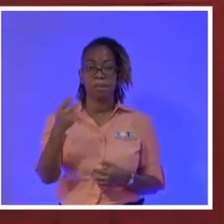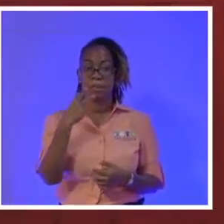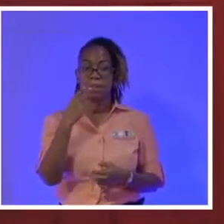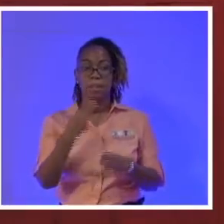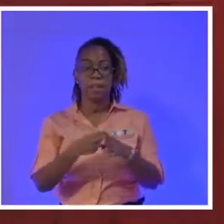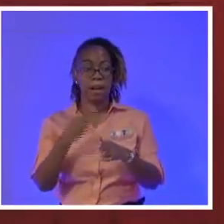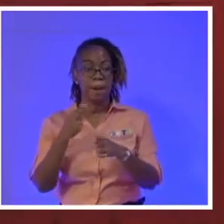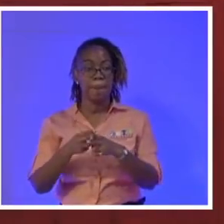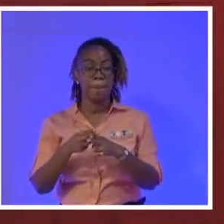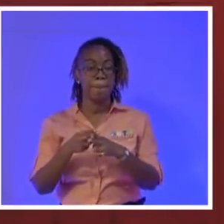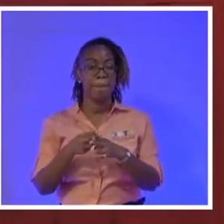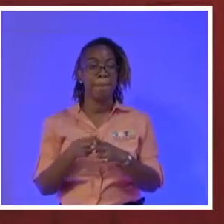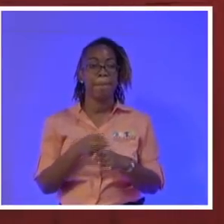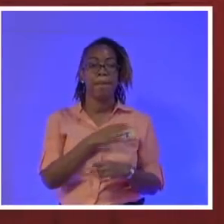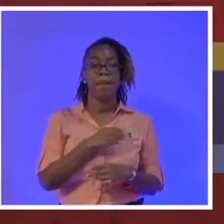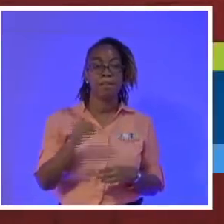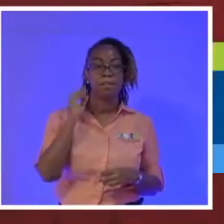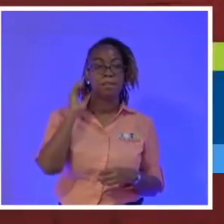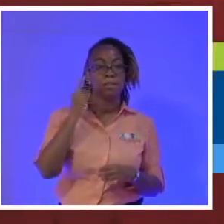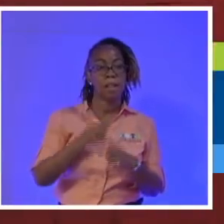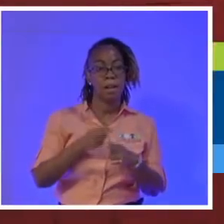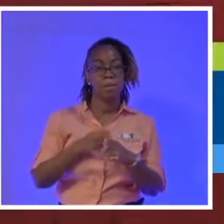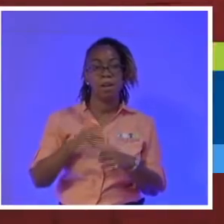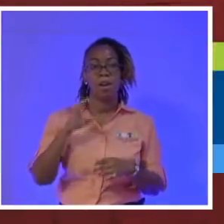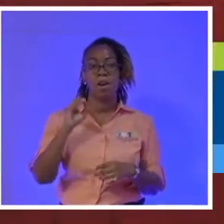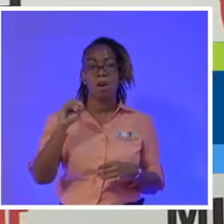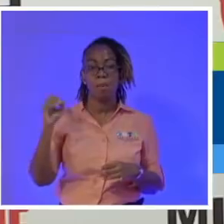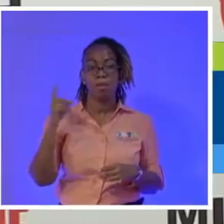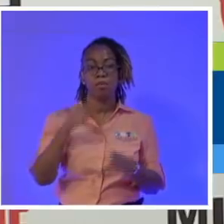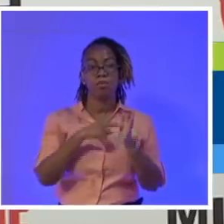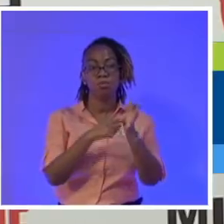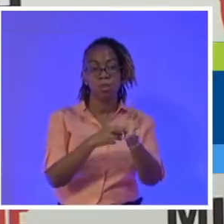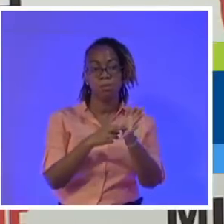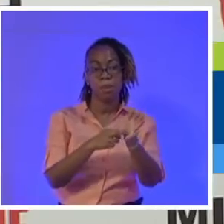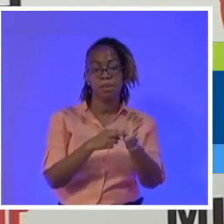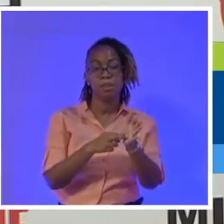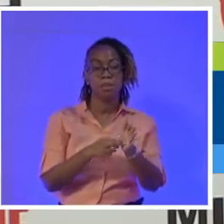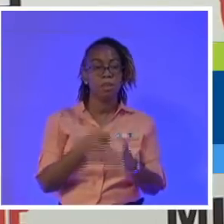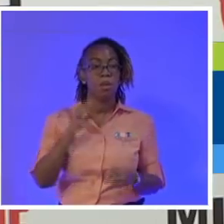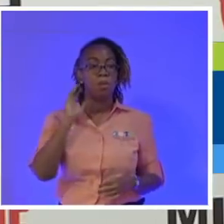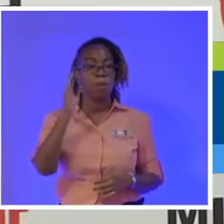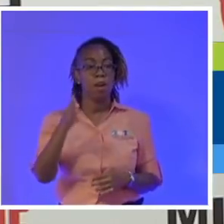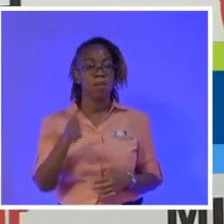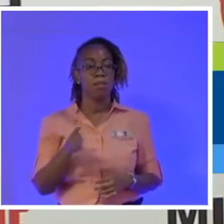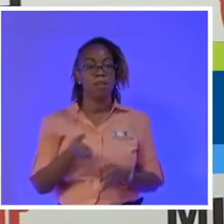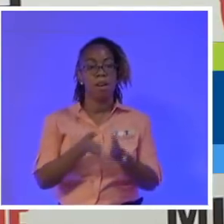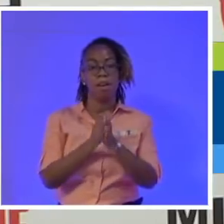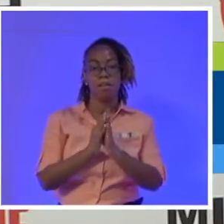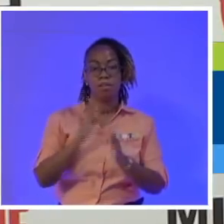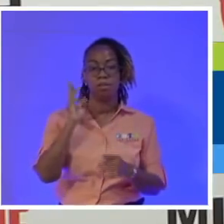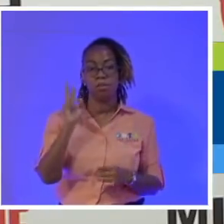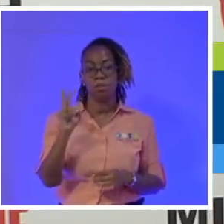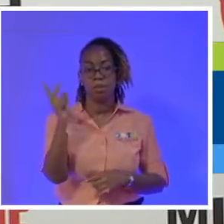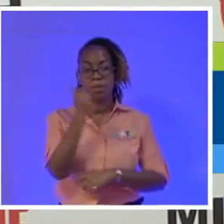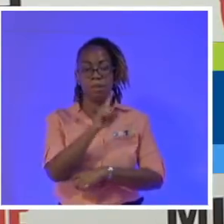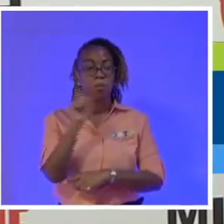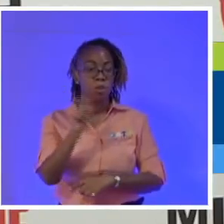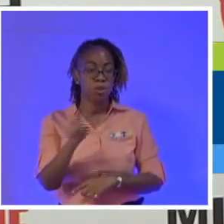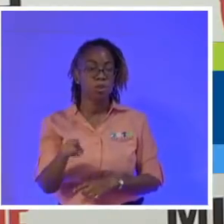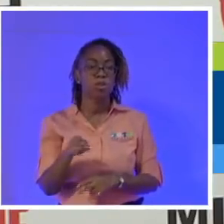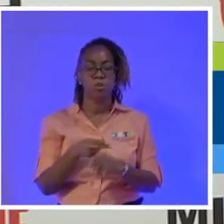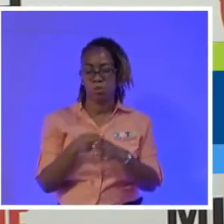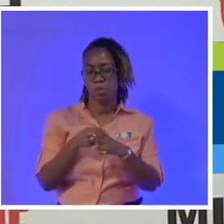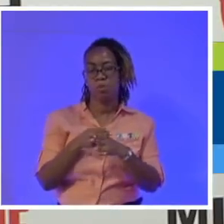the name of the media house that they represent. They would be invited to pose 2 brief questions in the first instance.